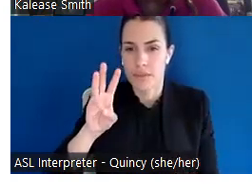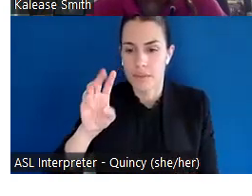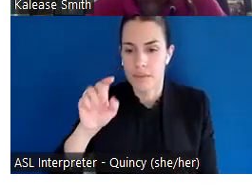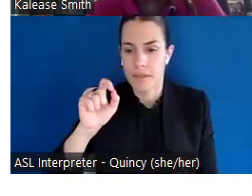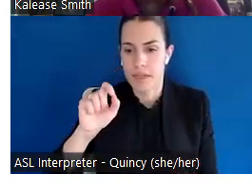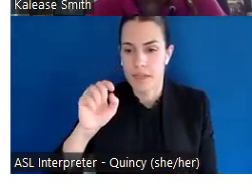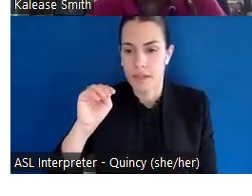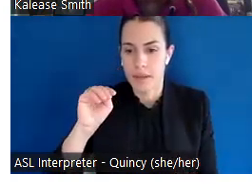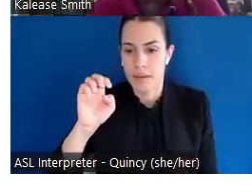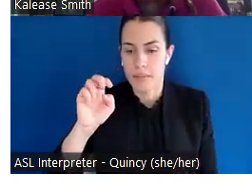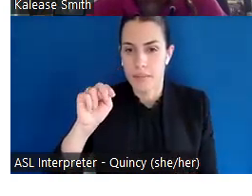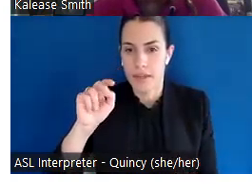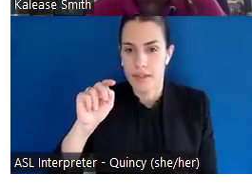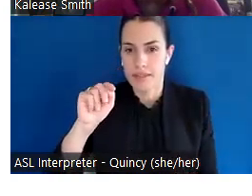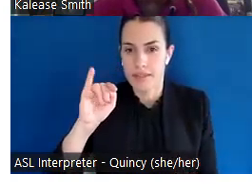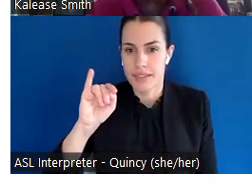the QR code.